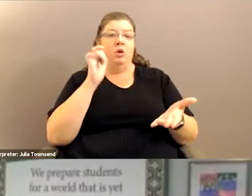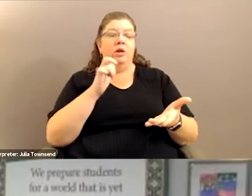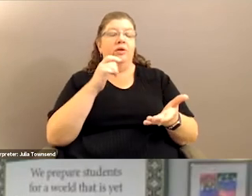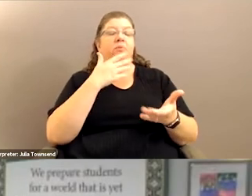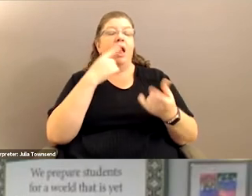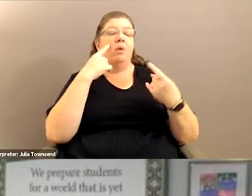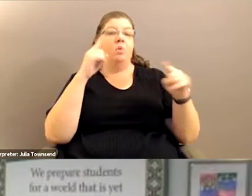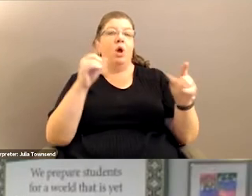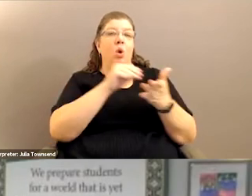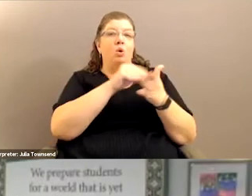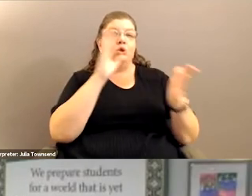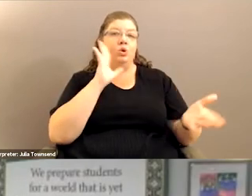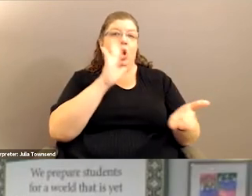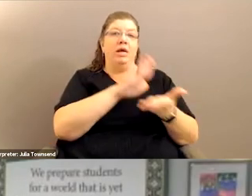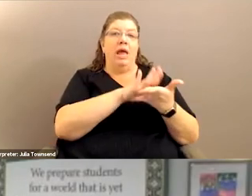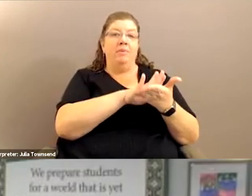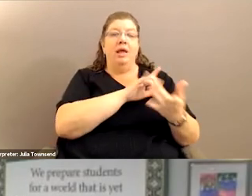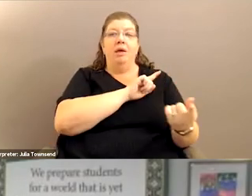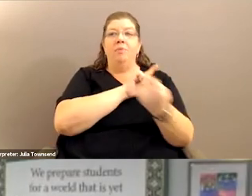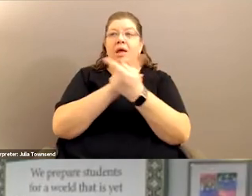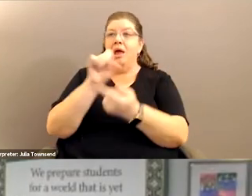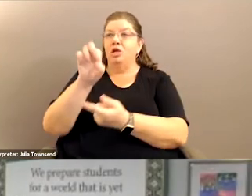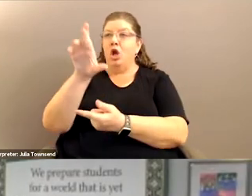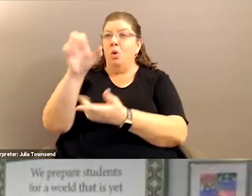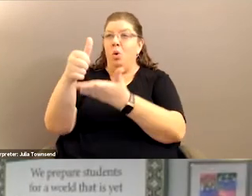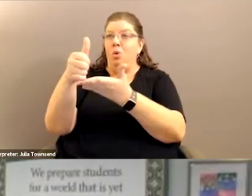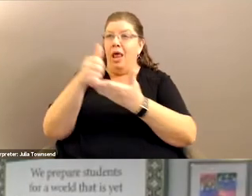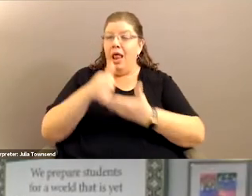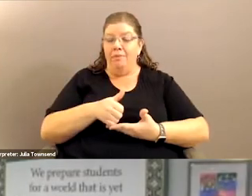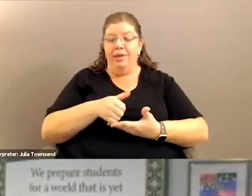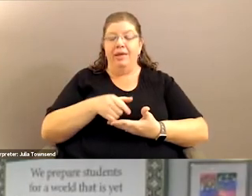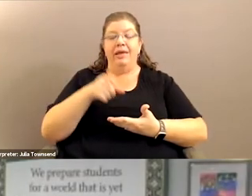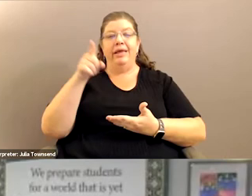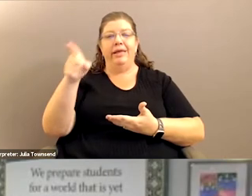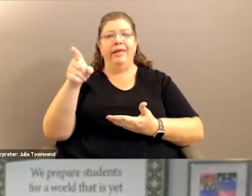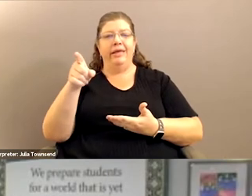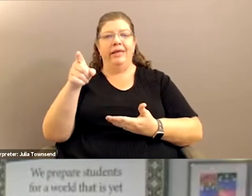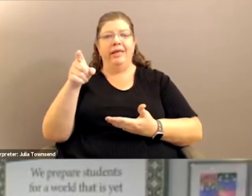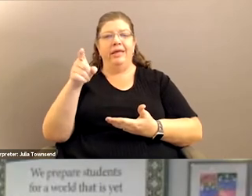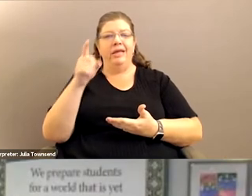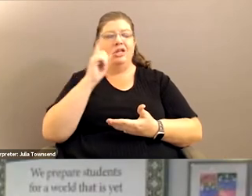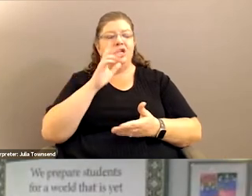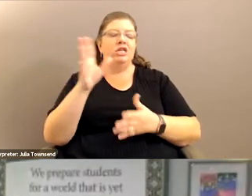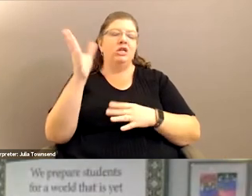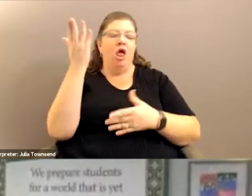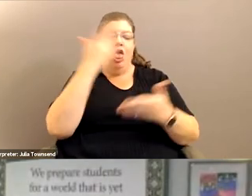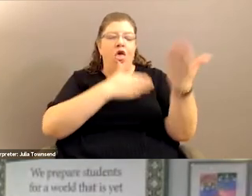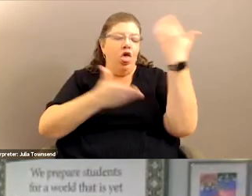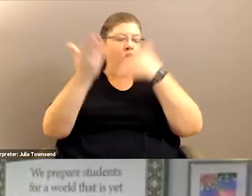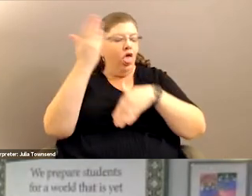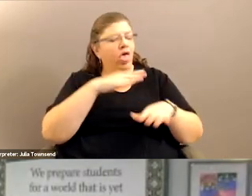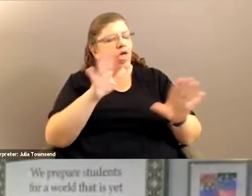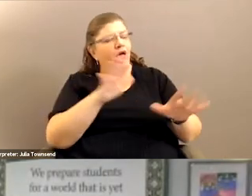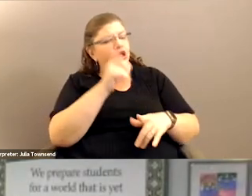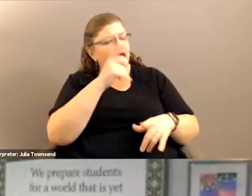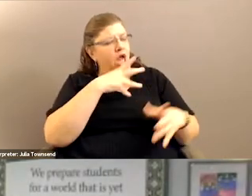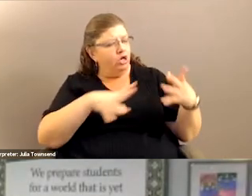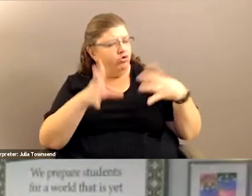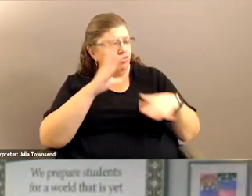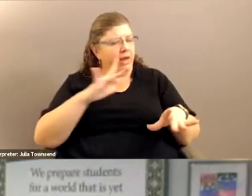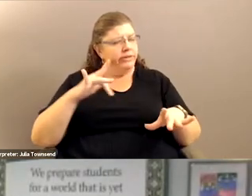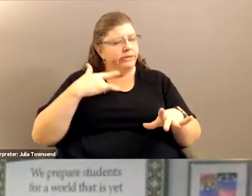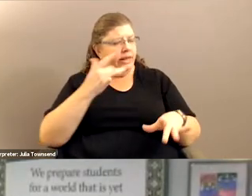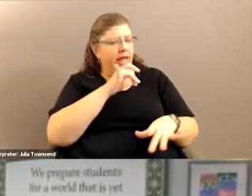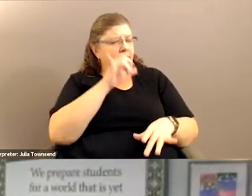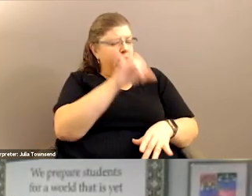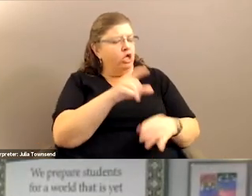campus and i approached my sro to help me with the issue and he just gaslighted me and told me that i should not be dressing like how i'm dressing and